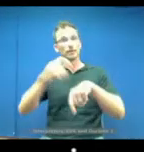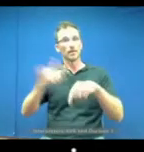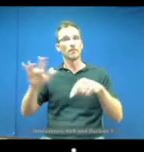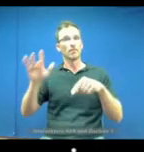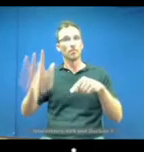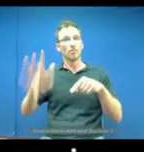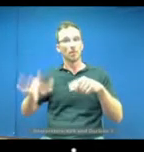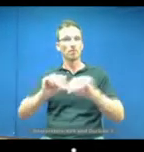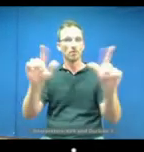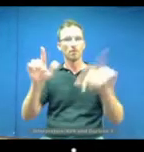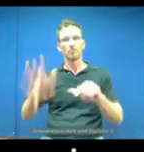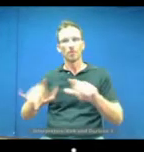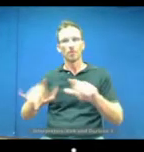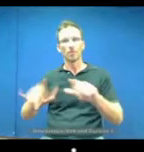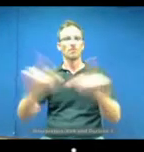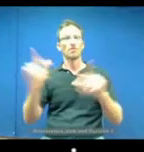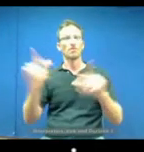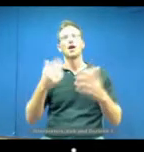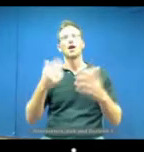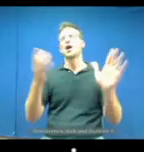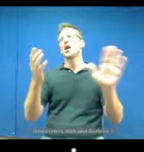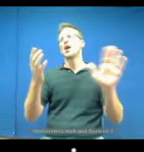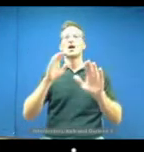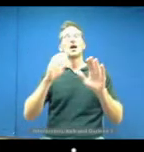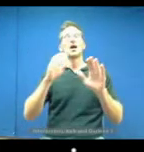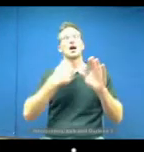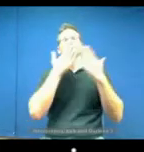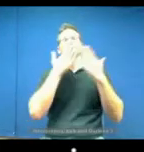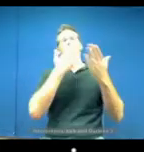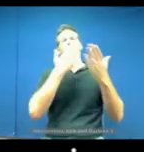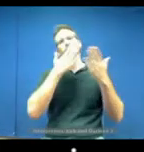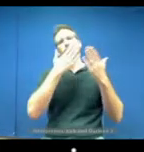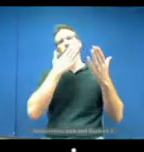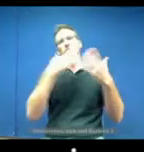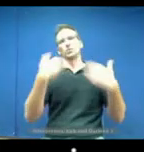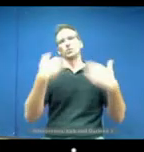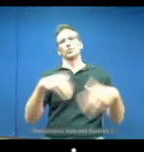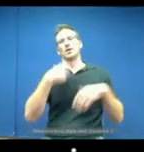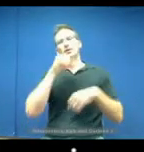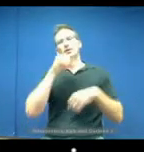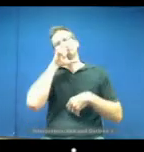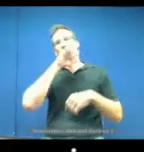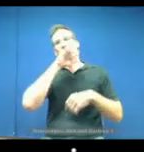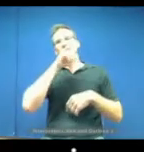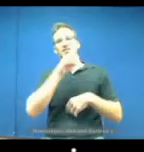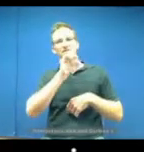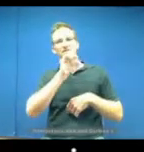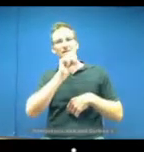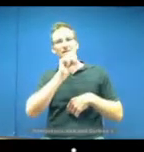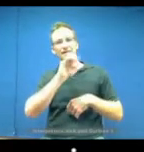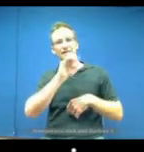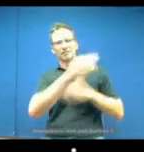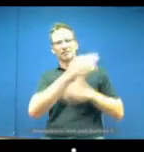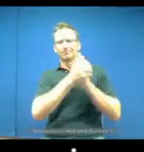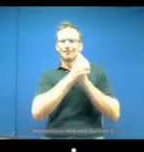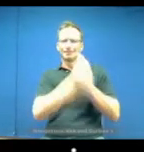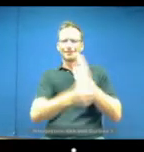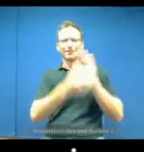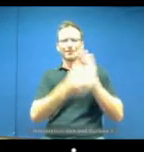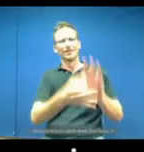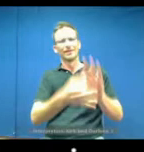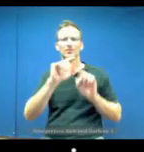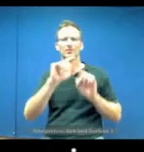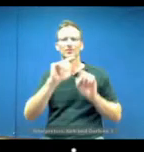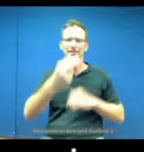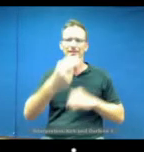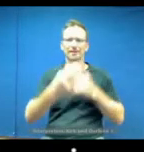of technology and people like Jesse who understand how this works. But anytime you get 177 interpreters together, there's